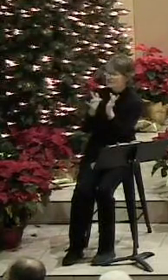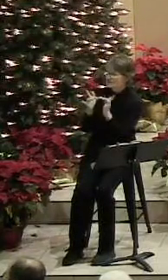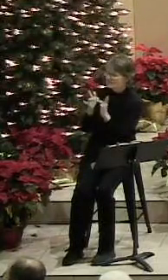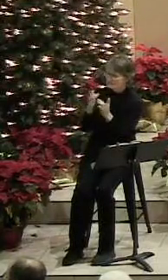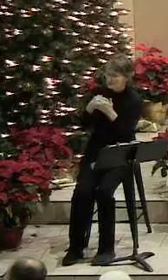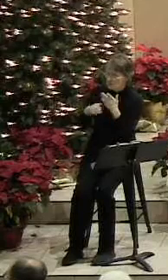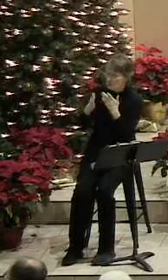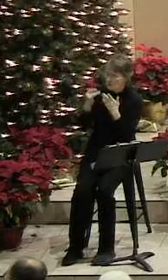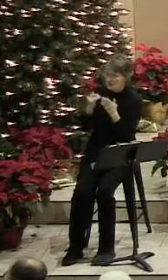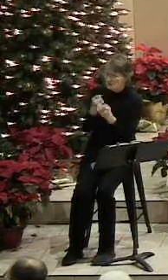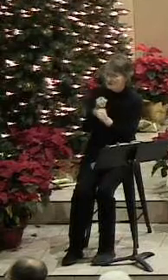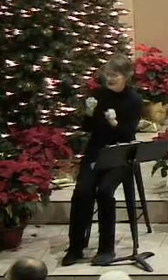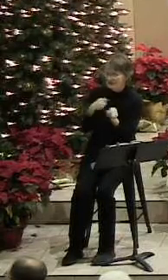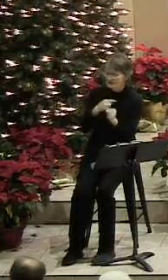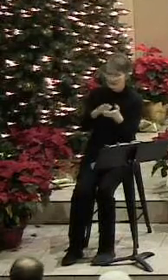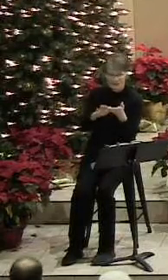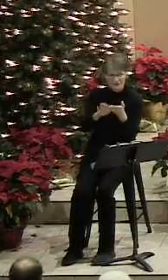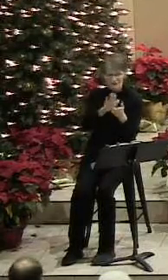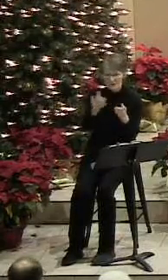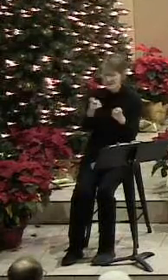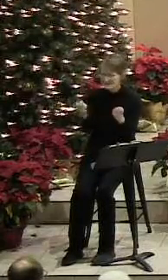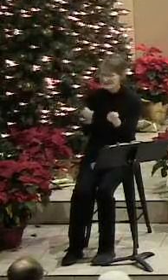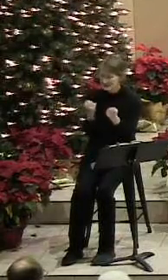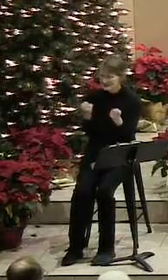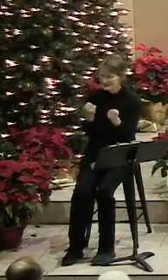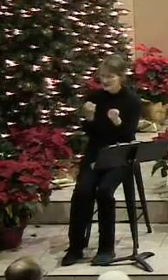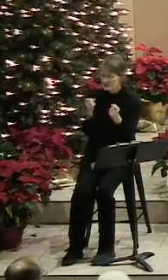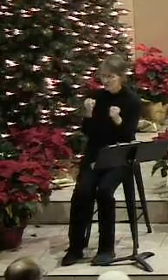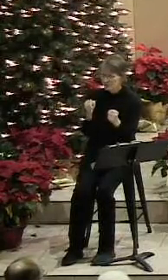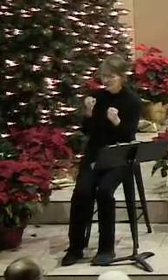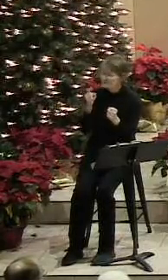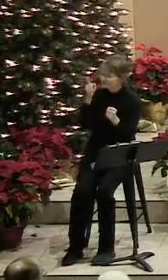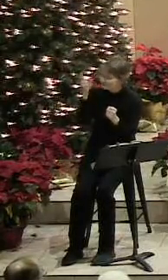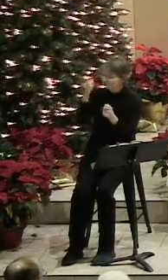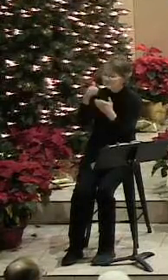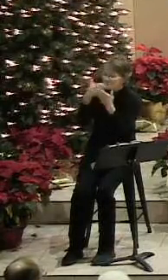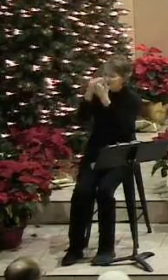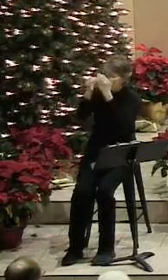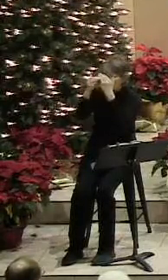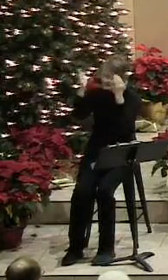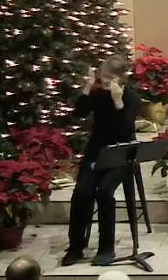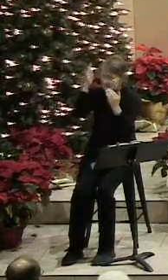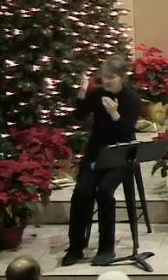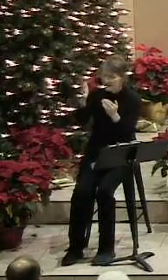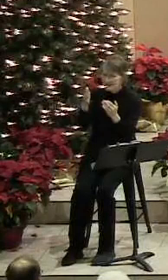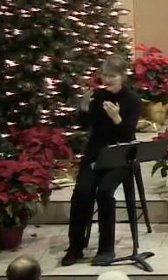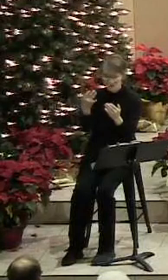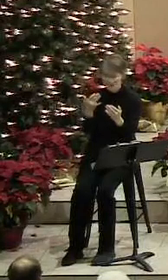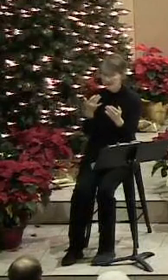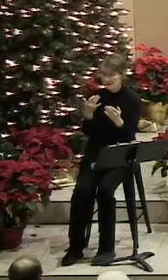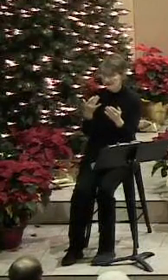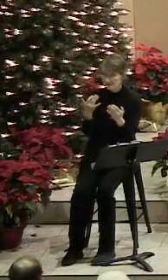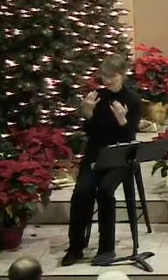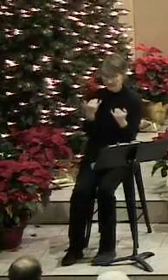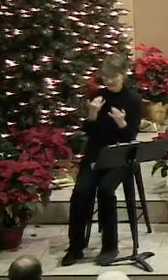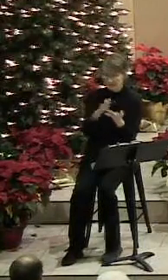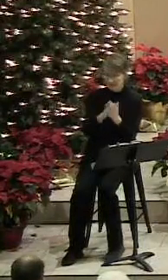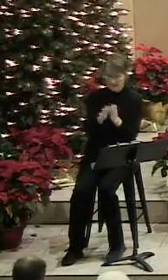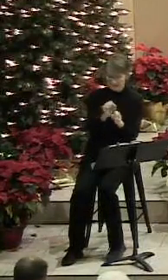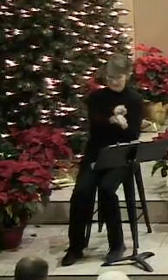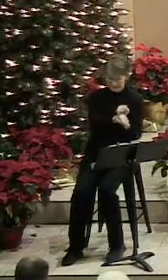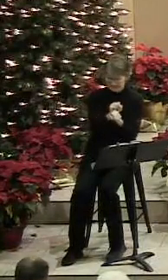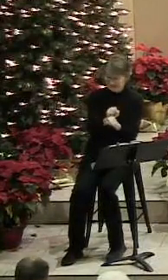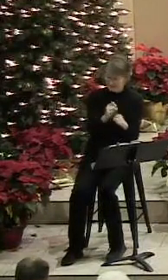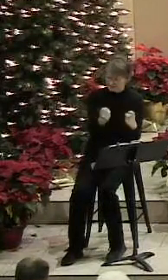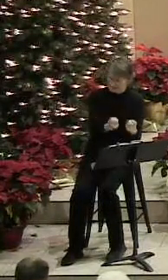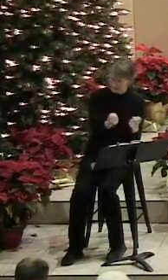have adoption. So ransom on the one hand, now adoption. We have slavery on one hand, and now being sons and